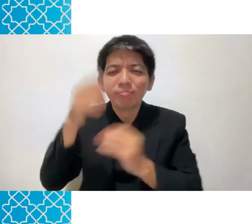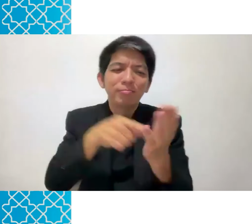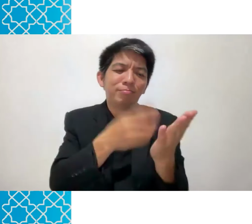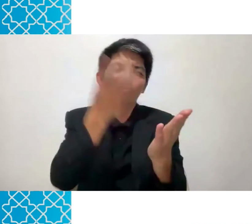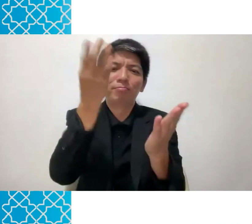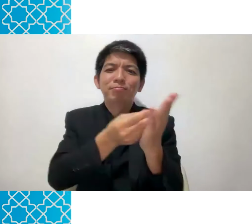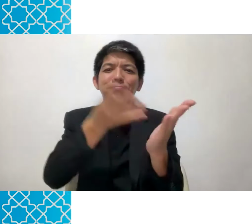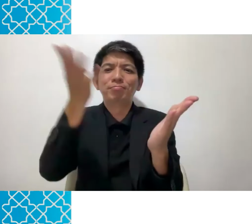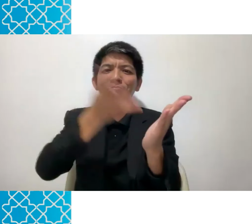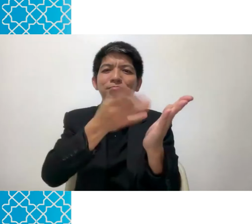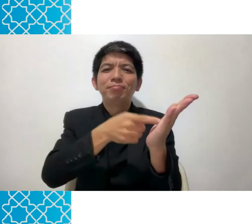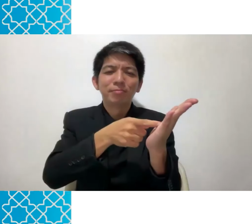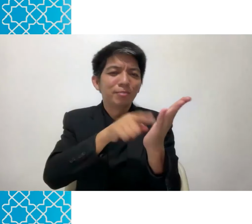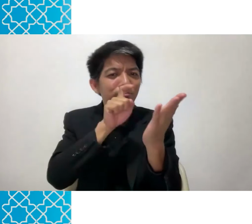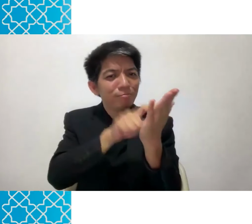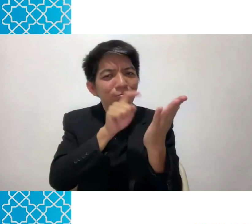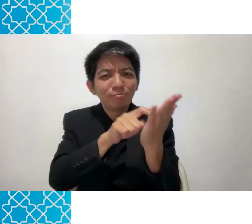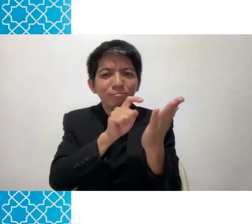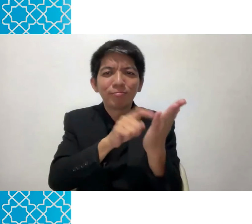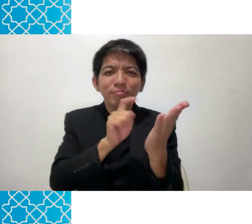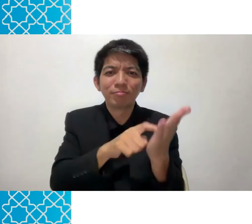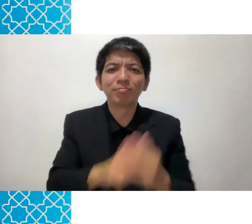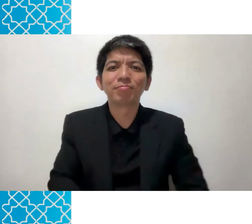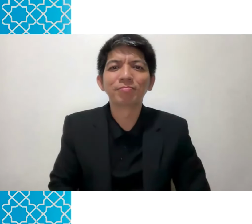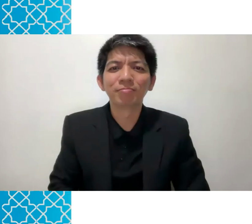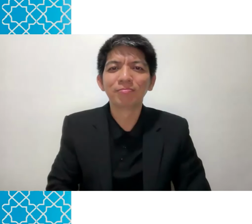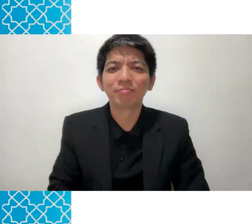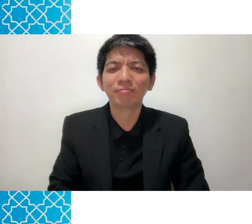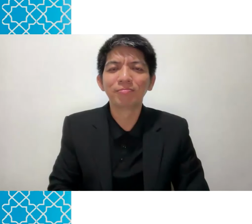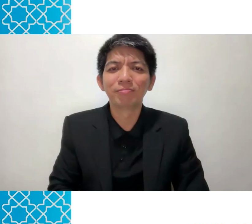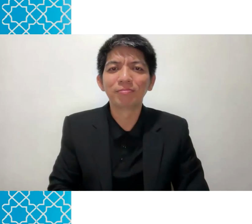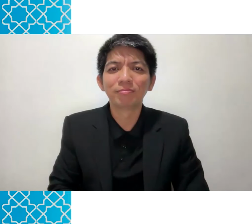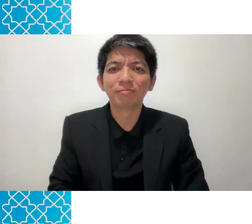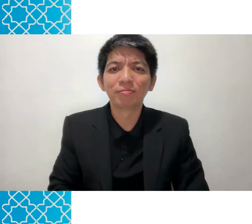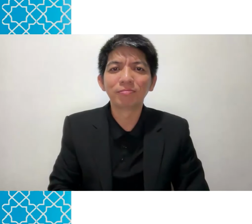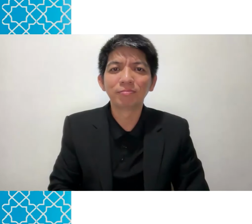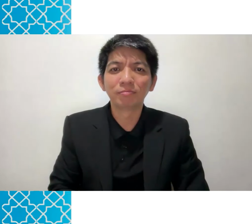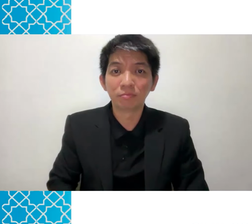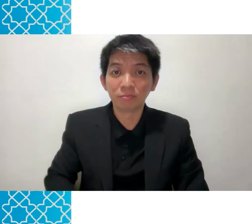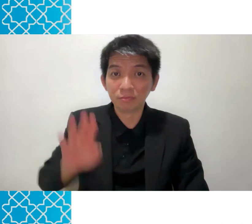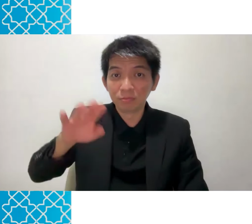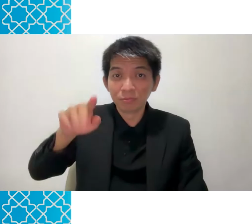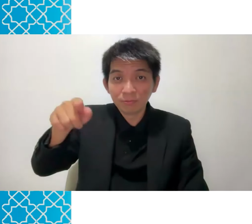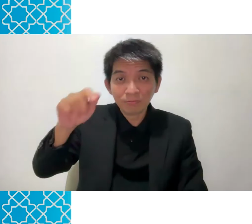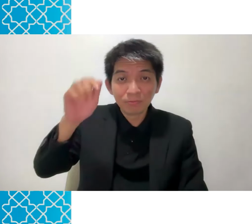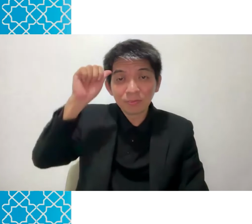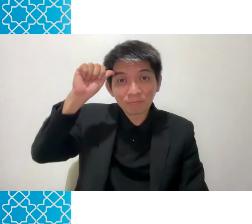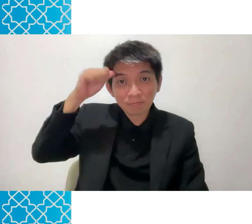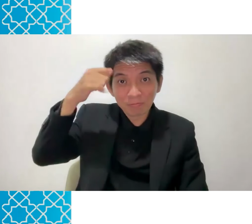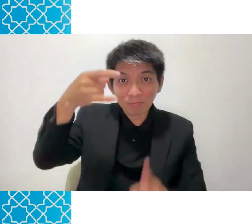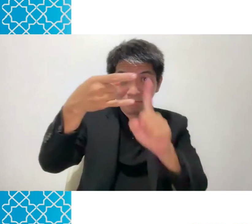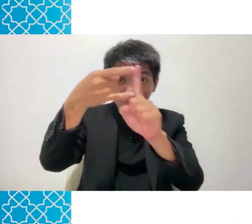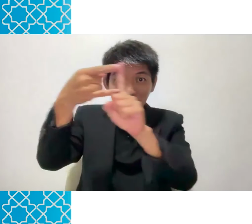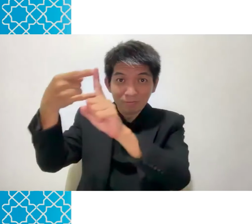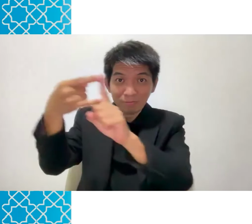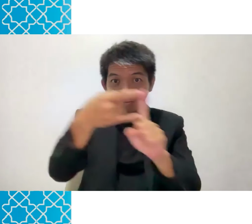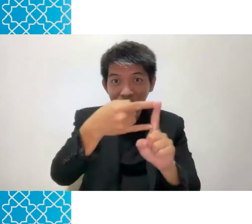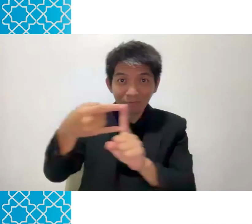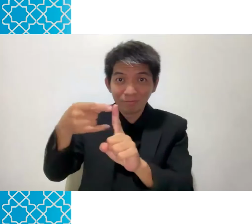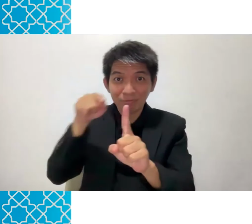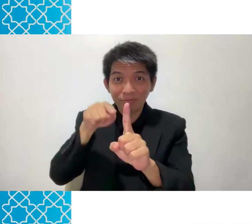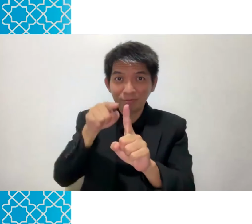I think these are the reminders just for the virtual participants. Come on in. Anyone who's walking in,